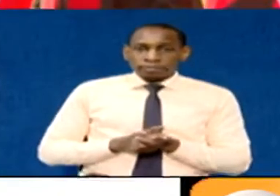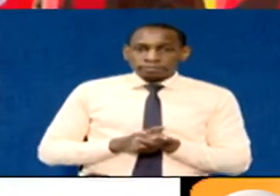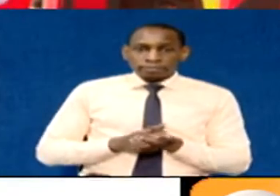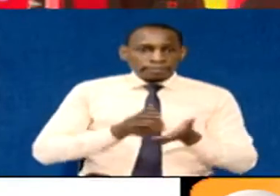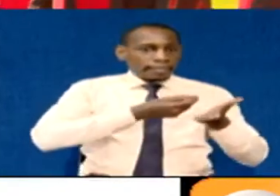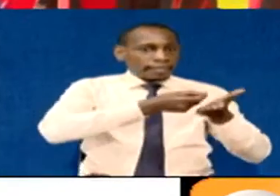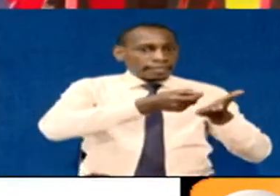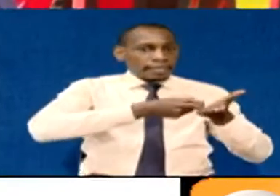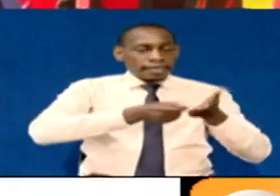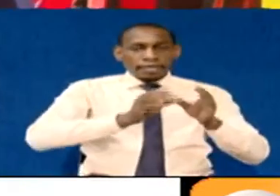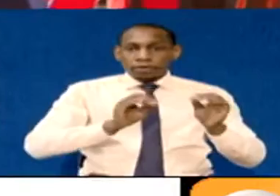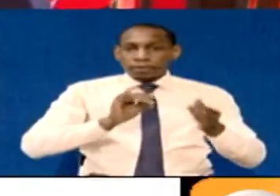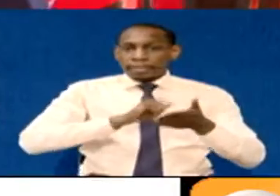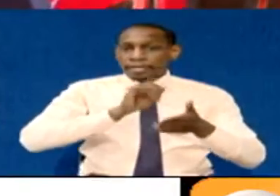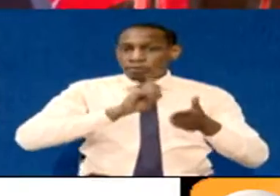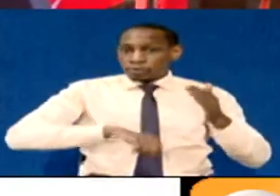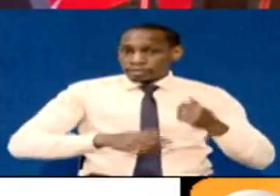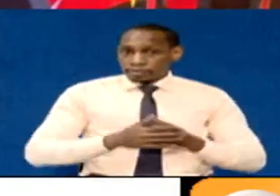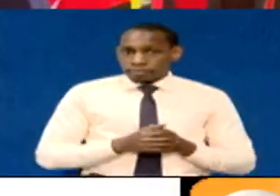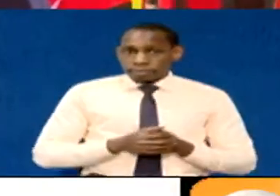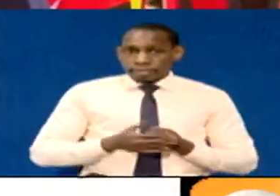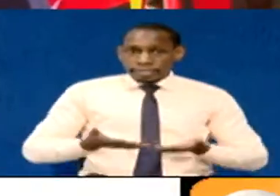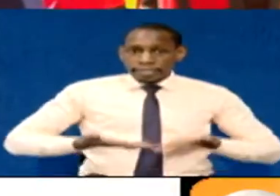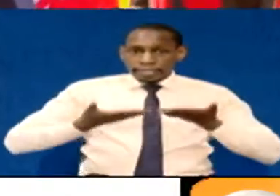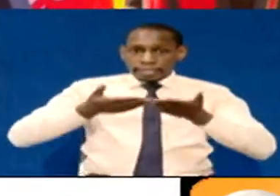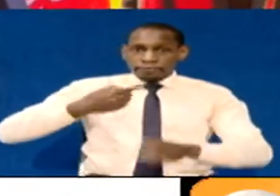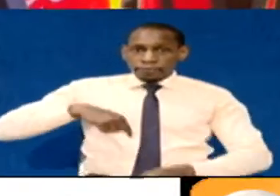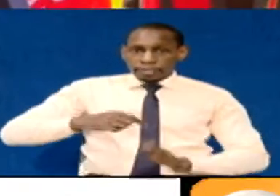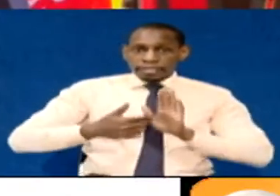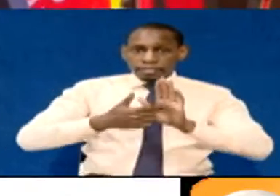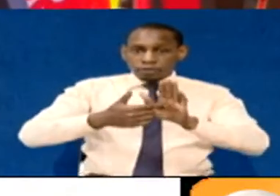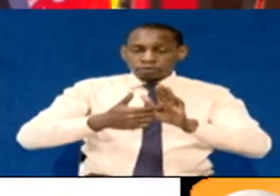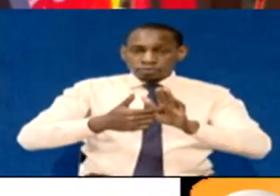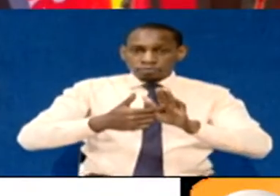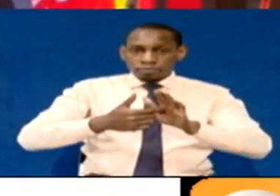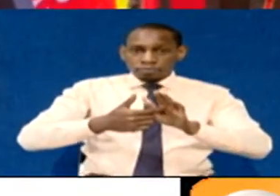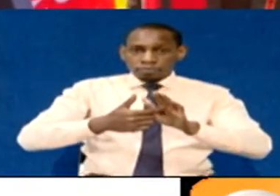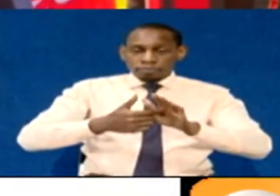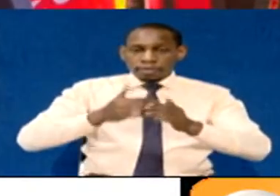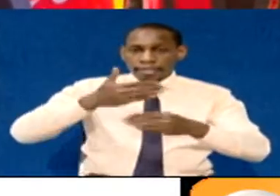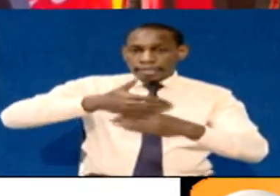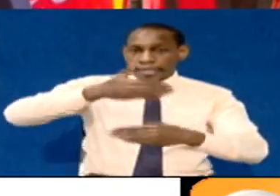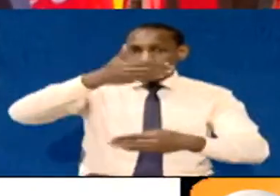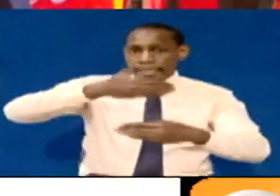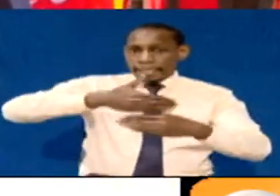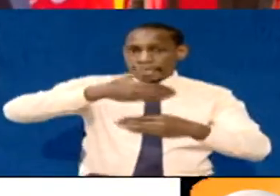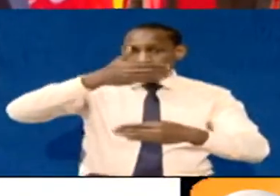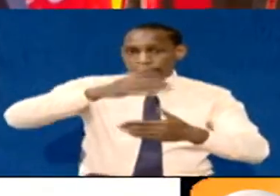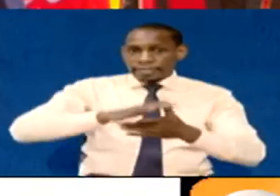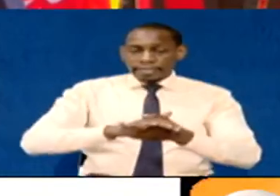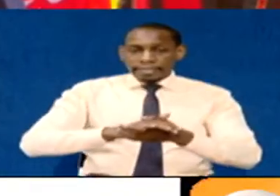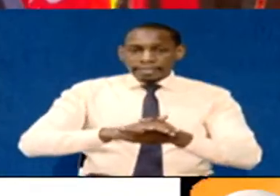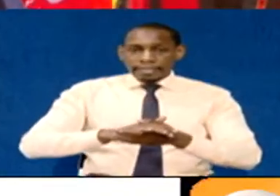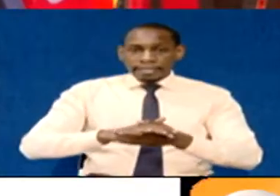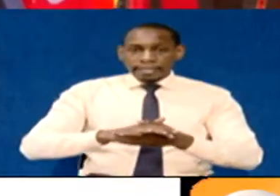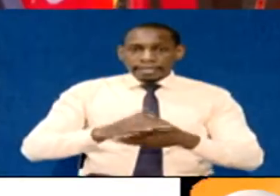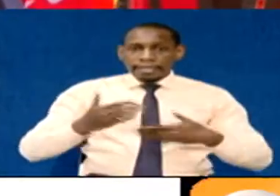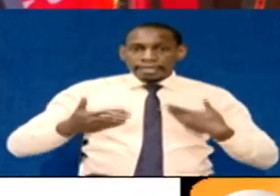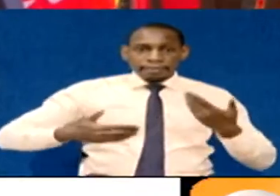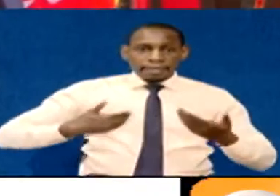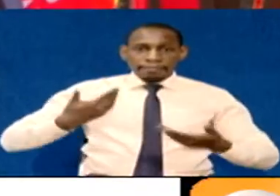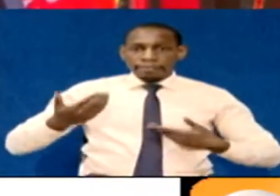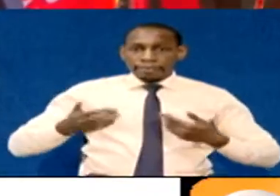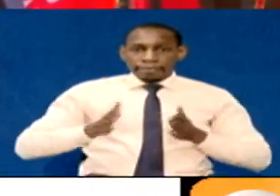written, that give us or show us the boundaries of the conduct of